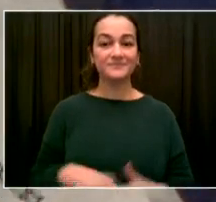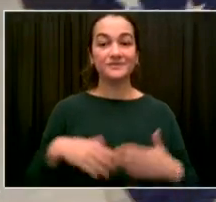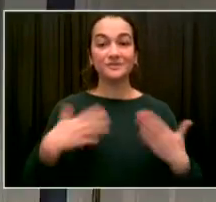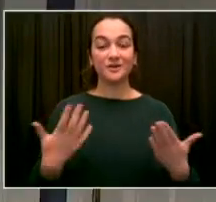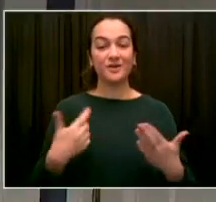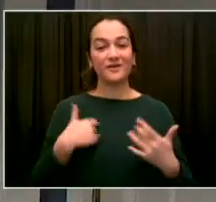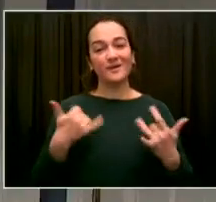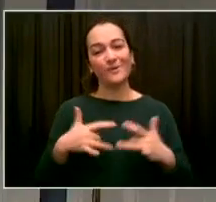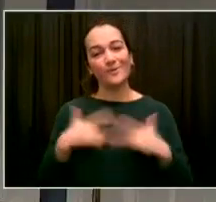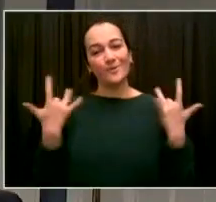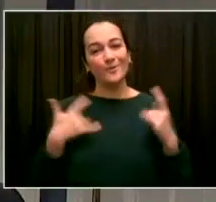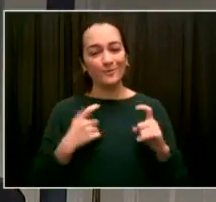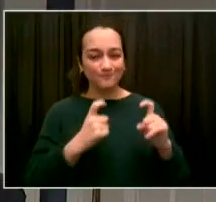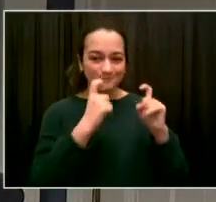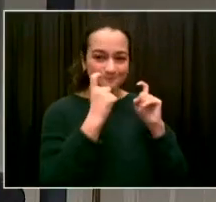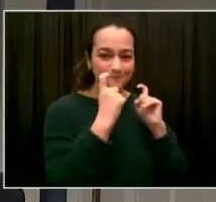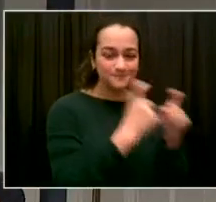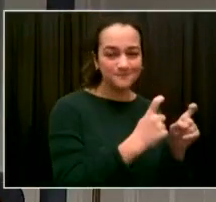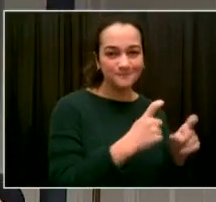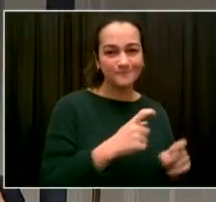Schumer.